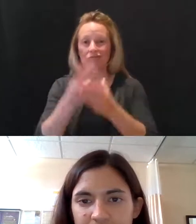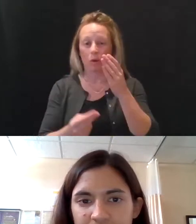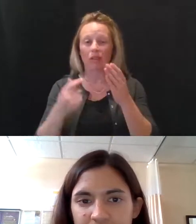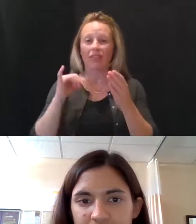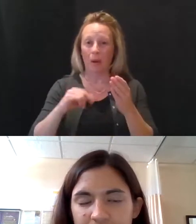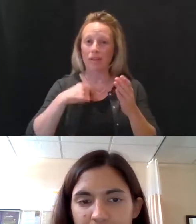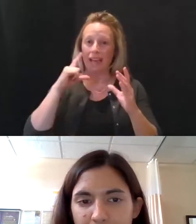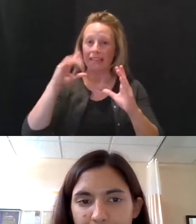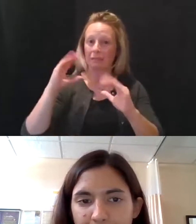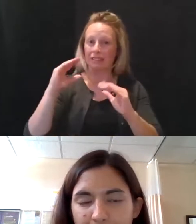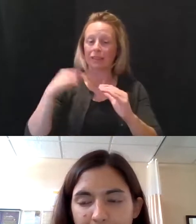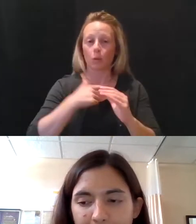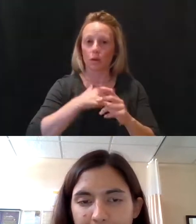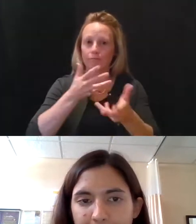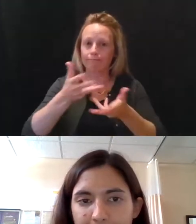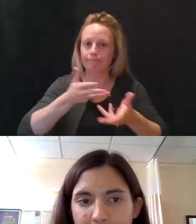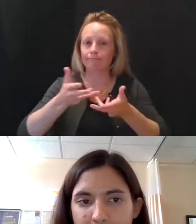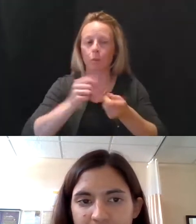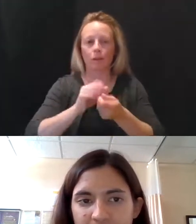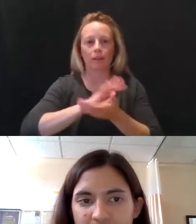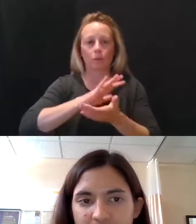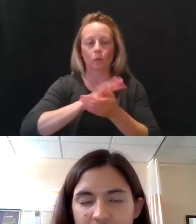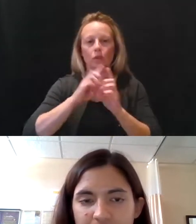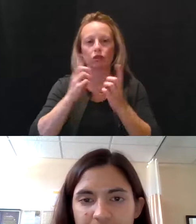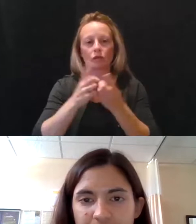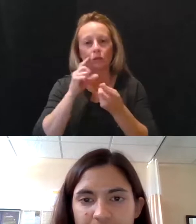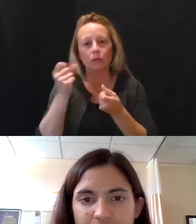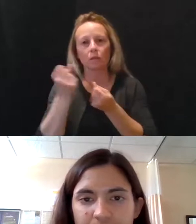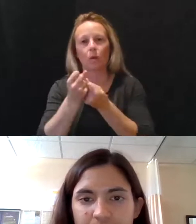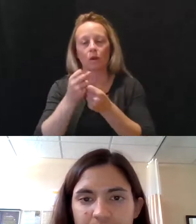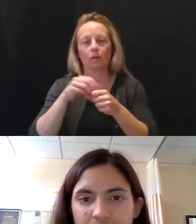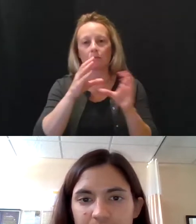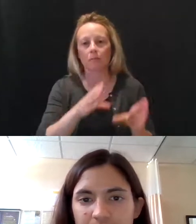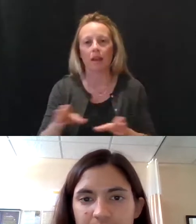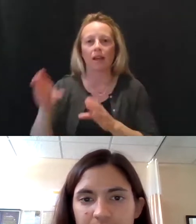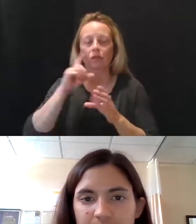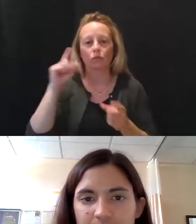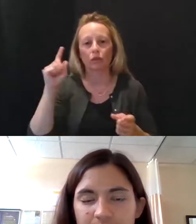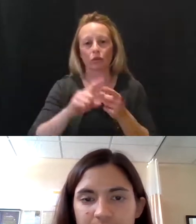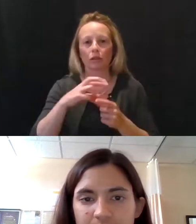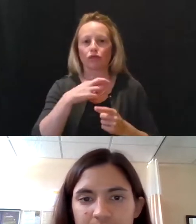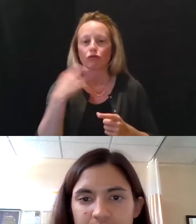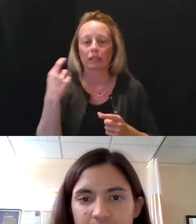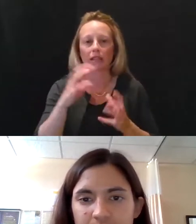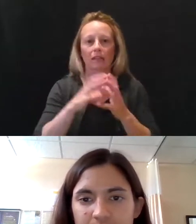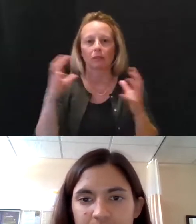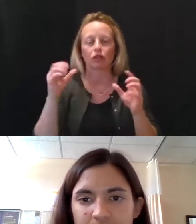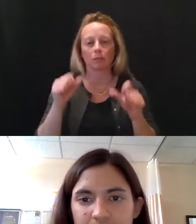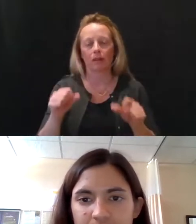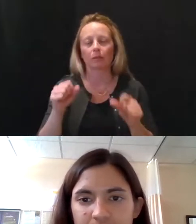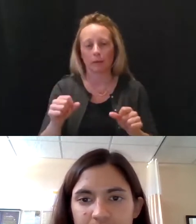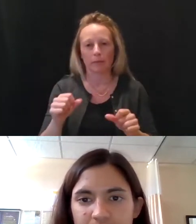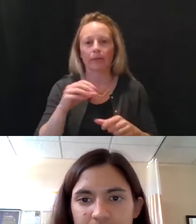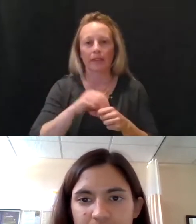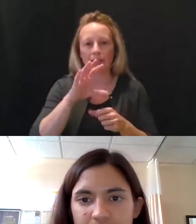been working diligently with our school districts to support them in their plans for reducing risks as much as possible in